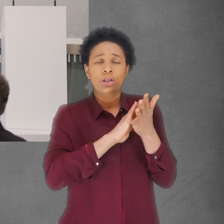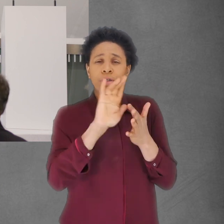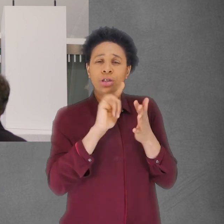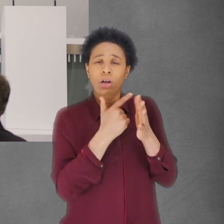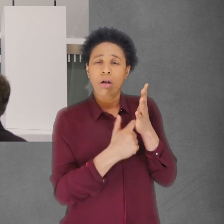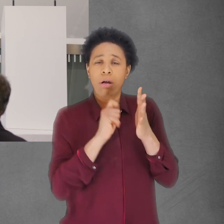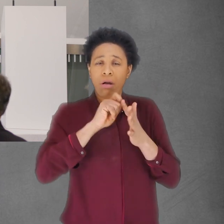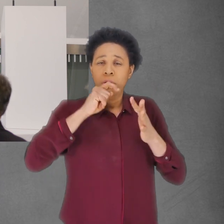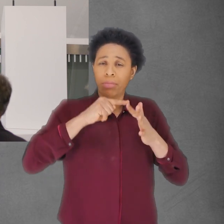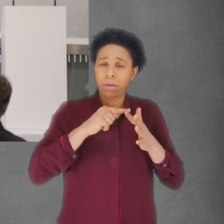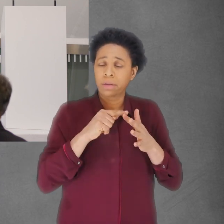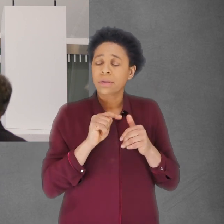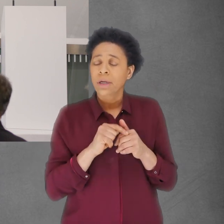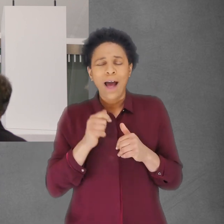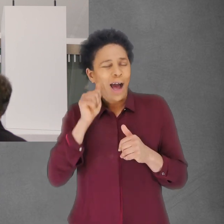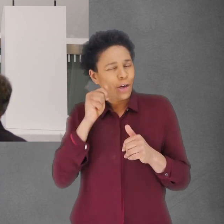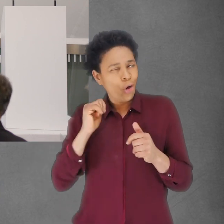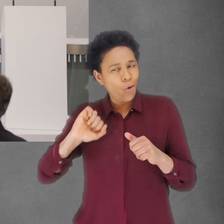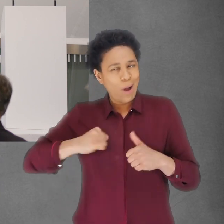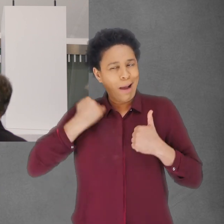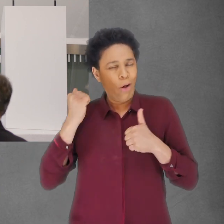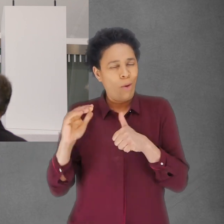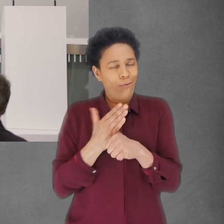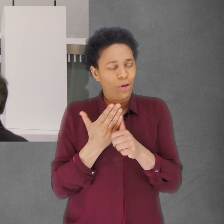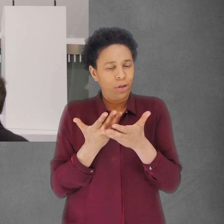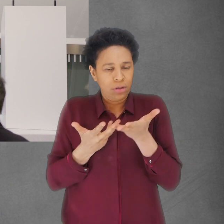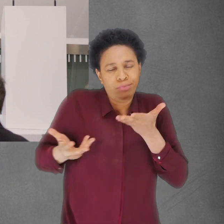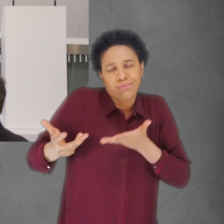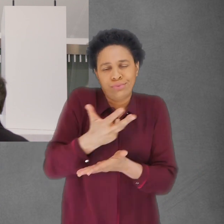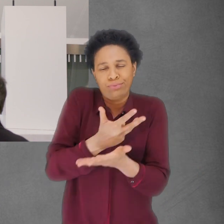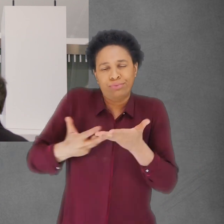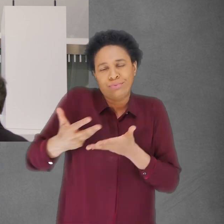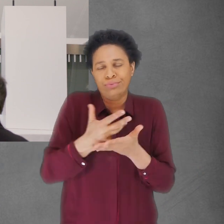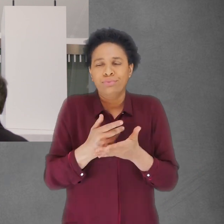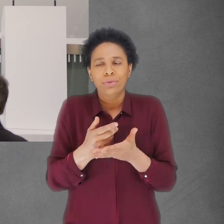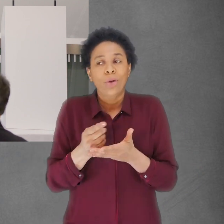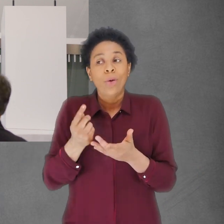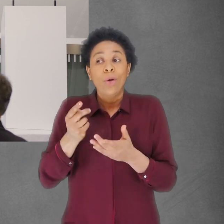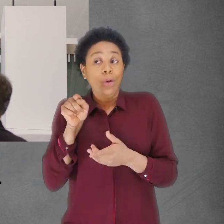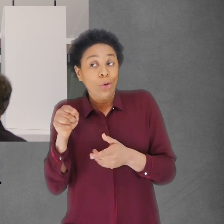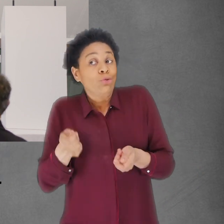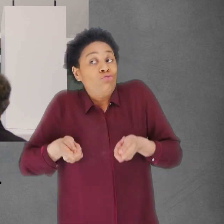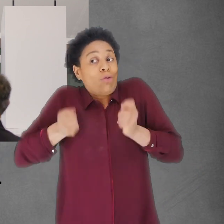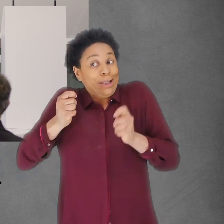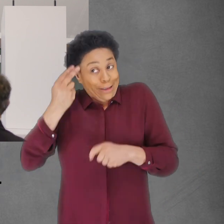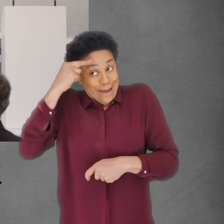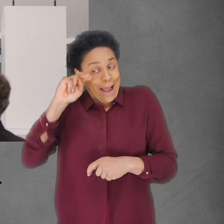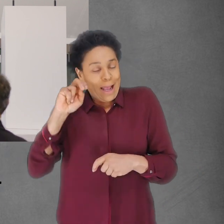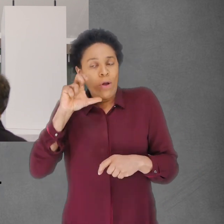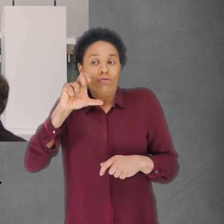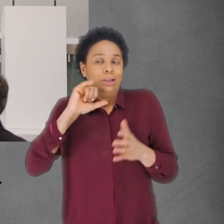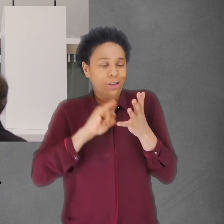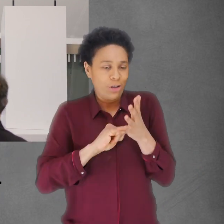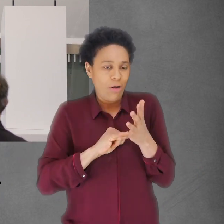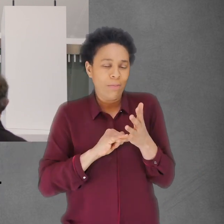with that person on another piece that you were doing, is Christina Sharp. I think during the first